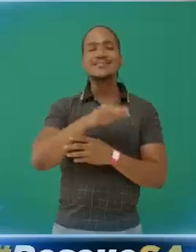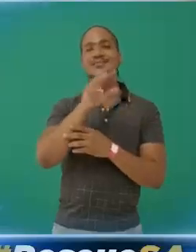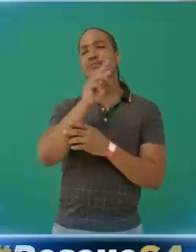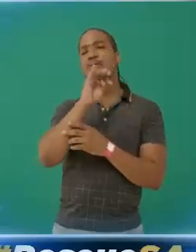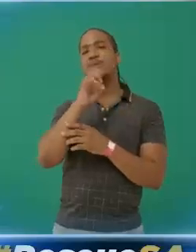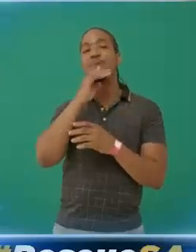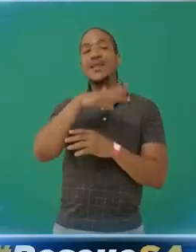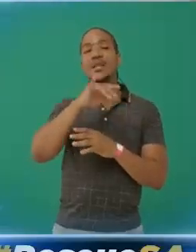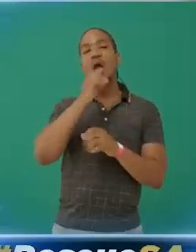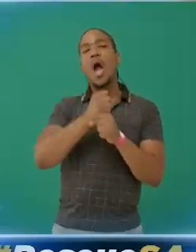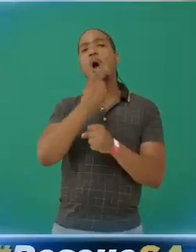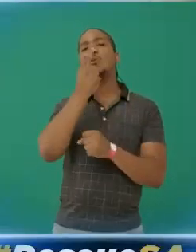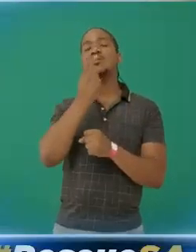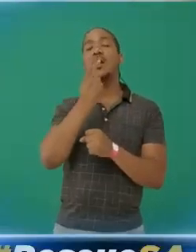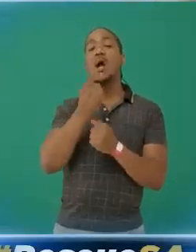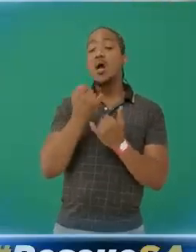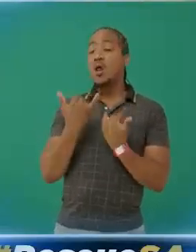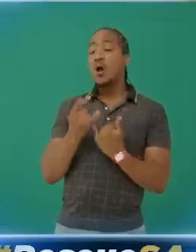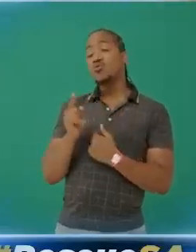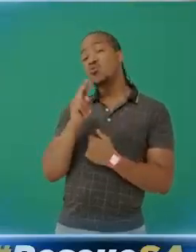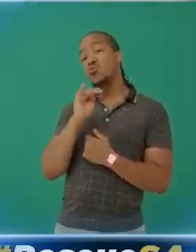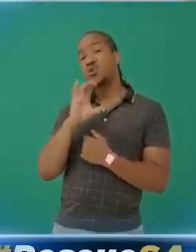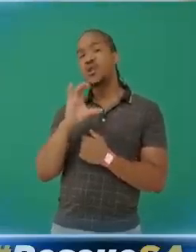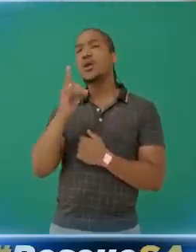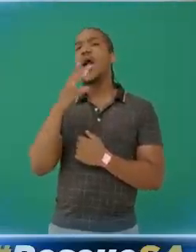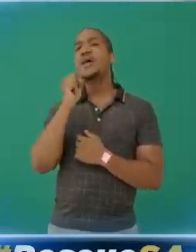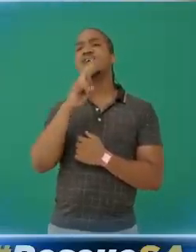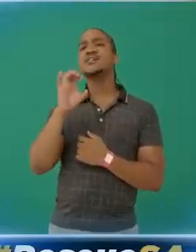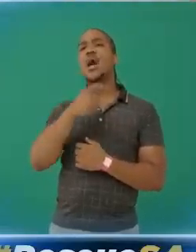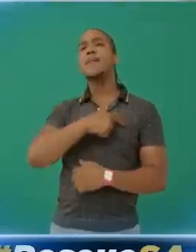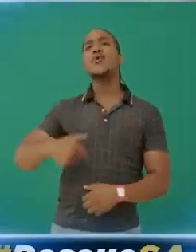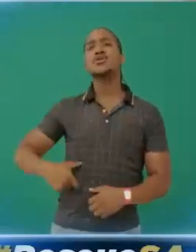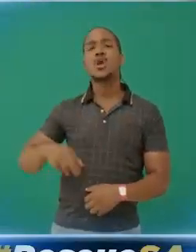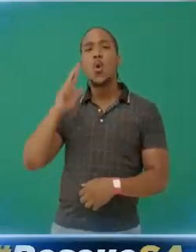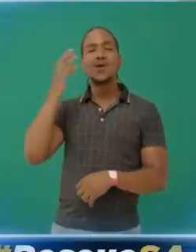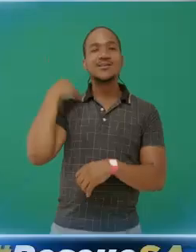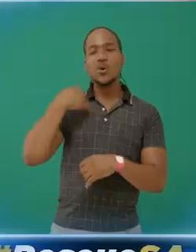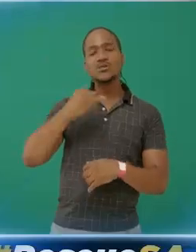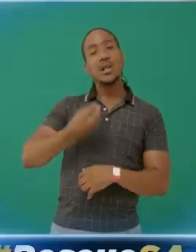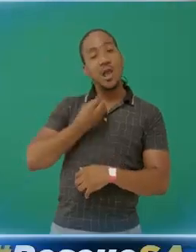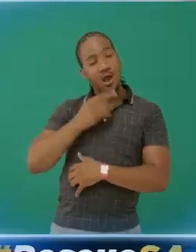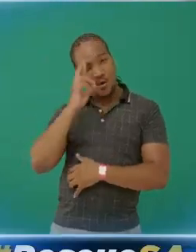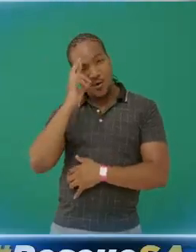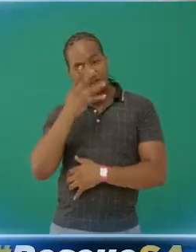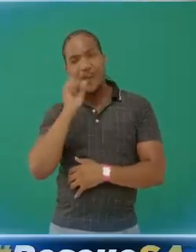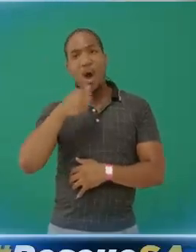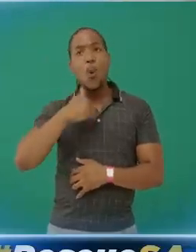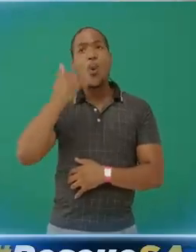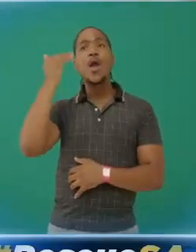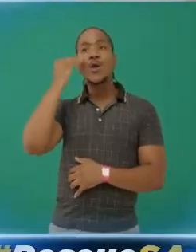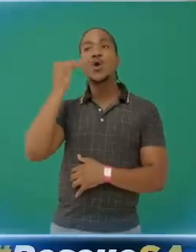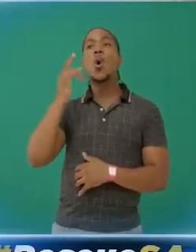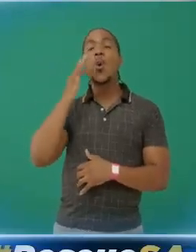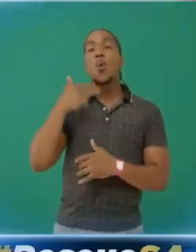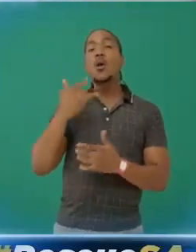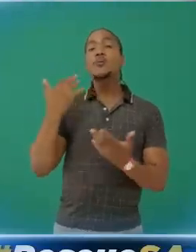Gauteng. Now, Nicholas, you and I were both SRC presidents when we were a little bit younger, but we know that the funding crisis has